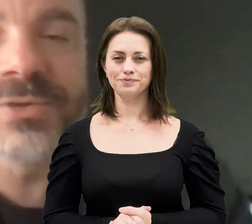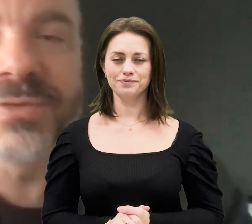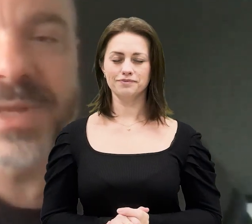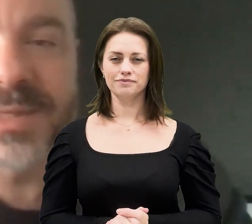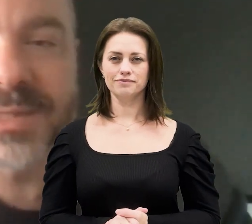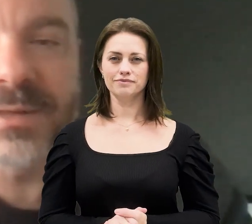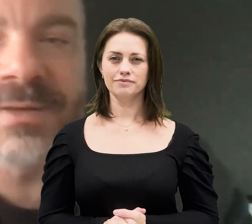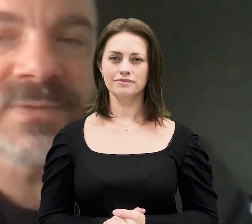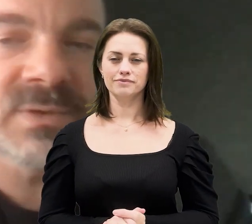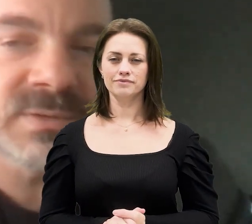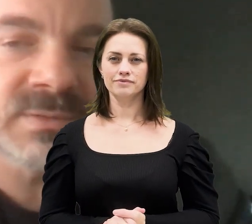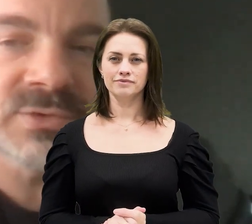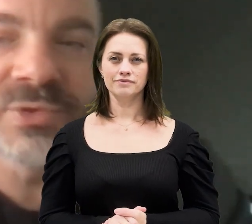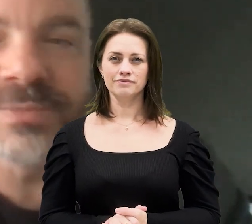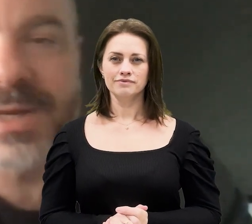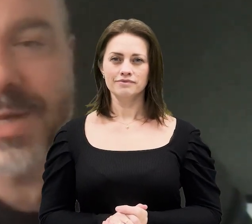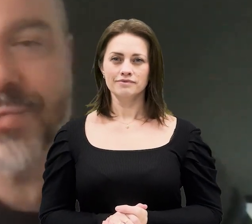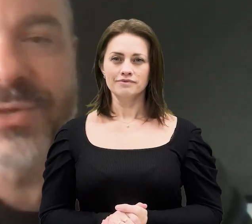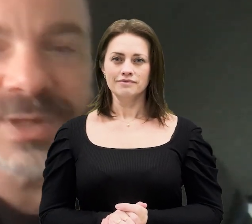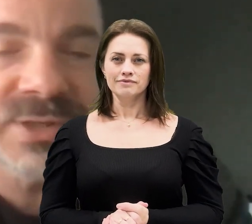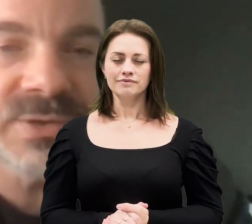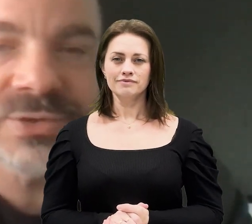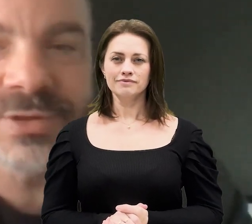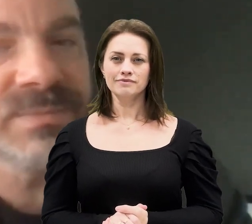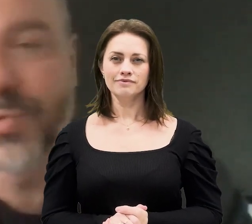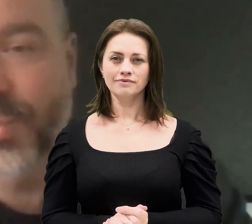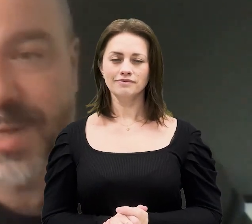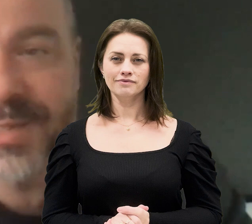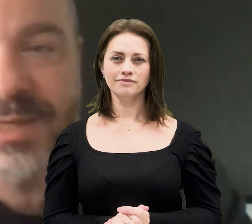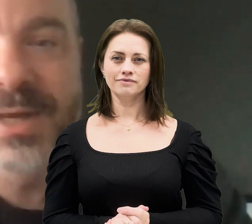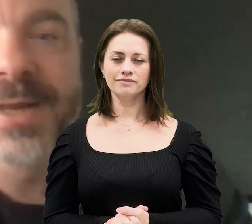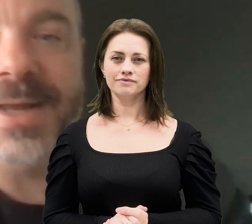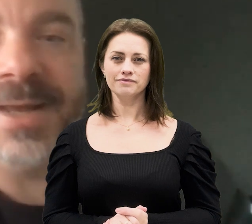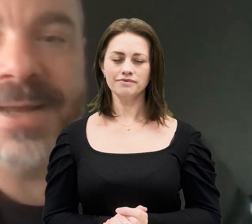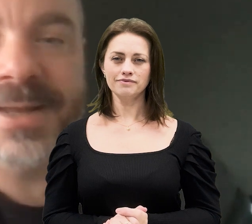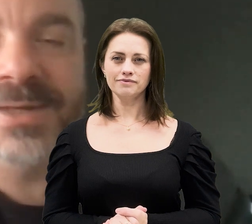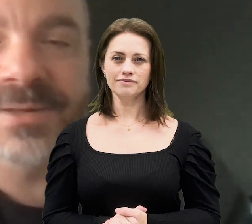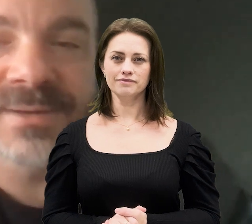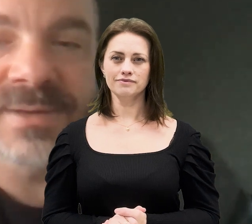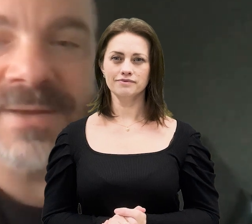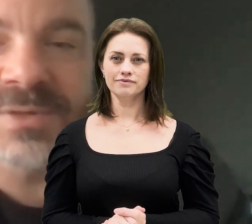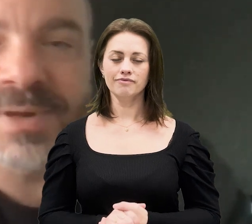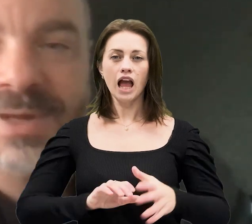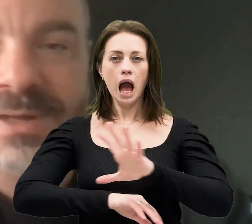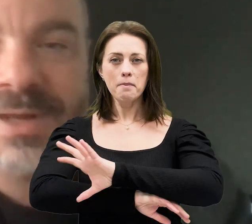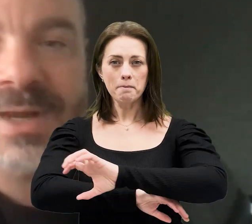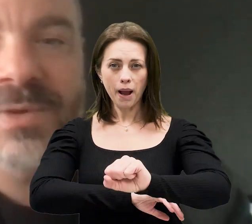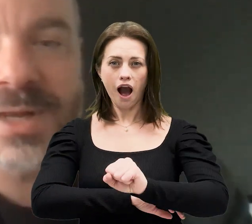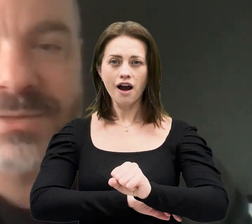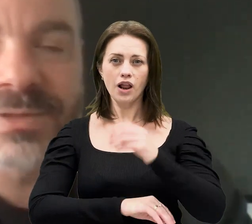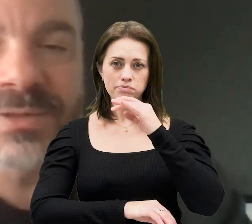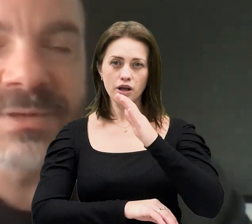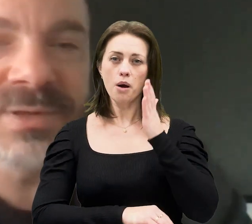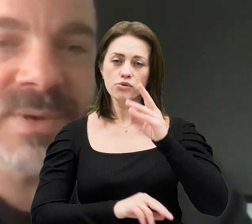what the inclusion means to my country, to the institution, to us. And after Pavla,